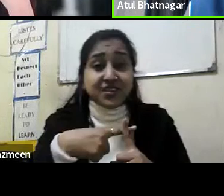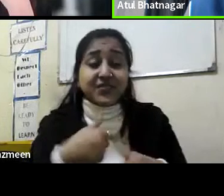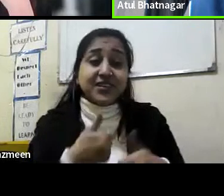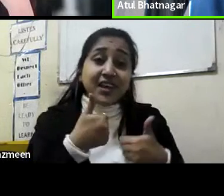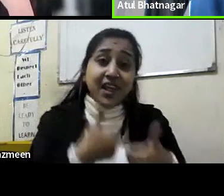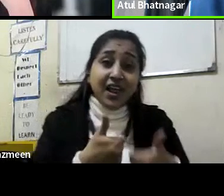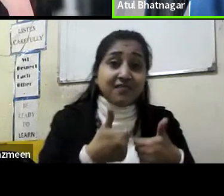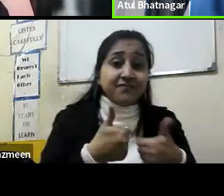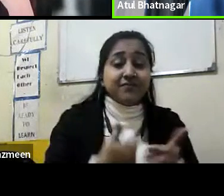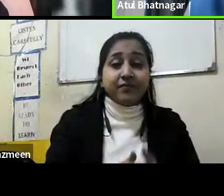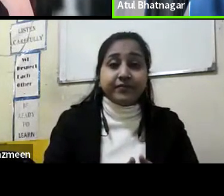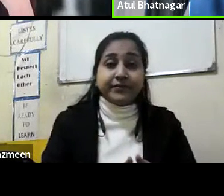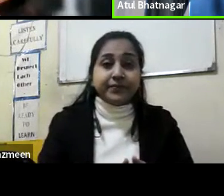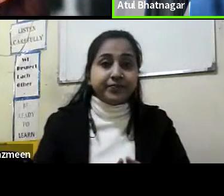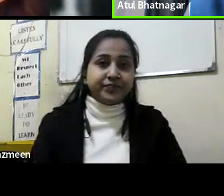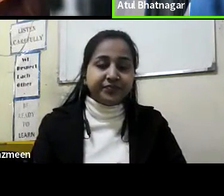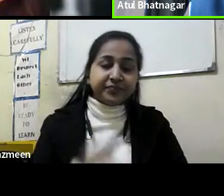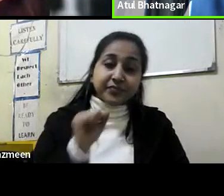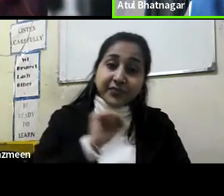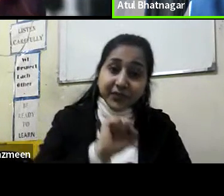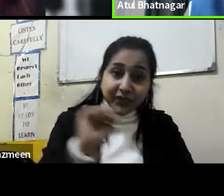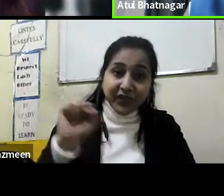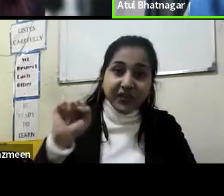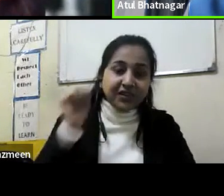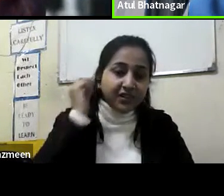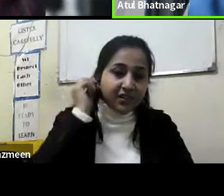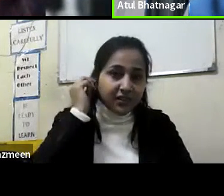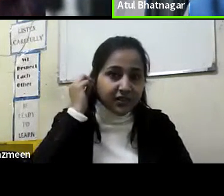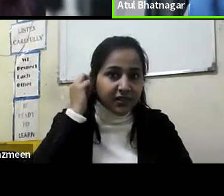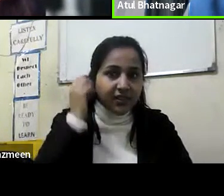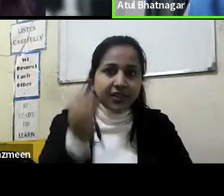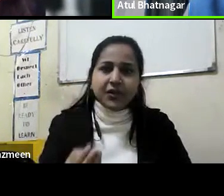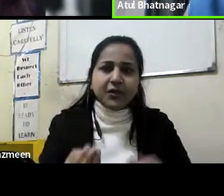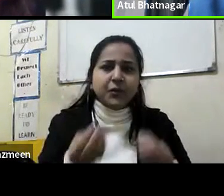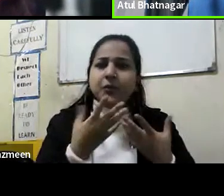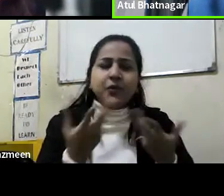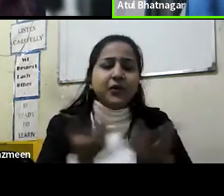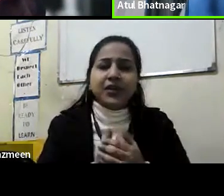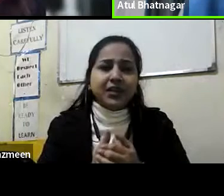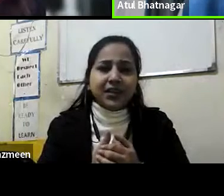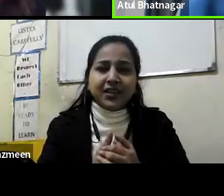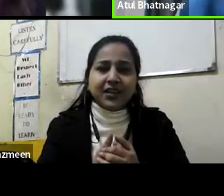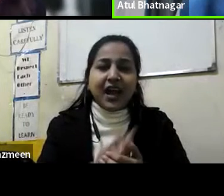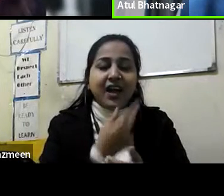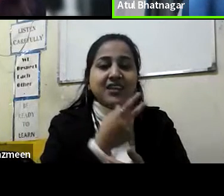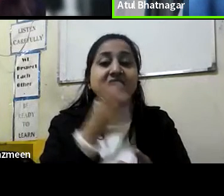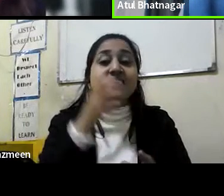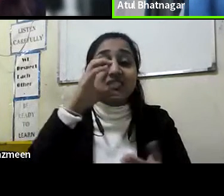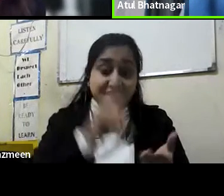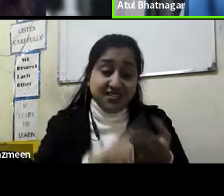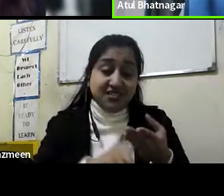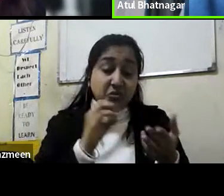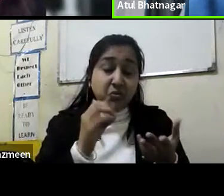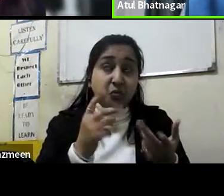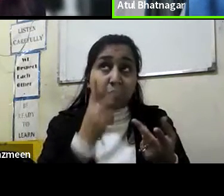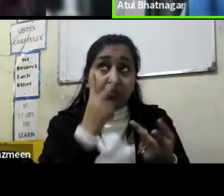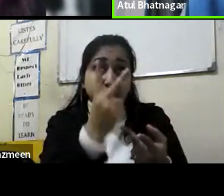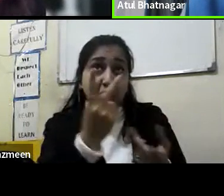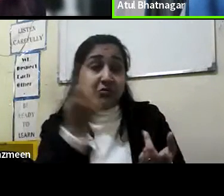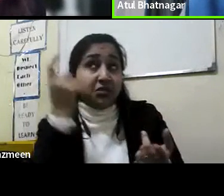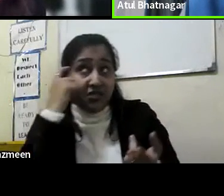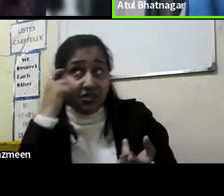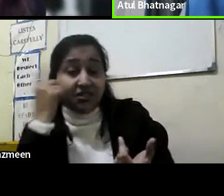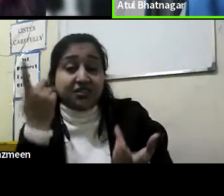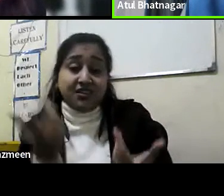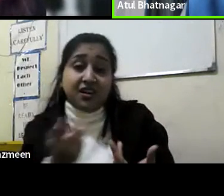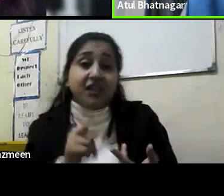bar higher. You have just told us about how why not a CEO in another